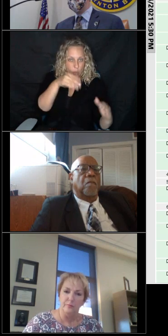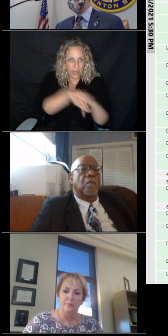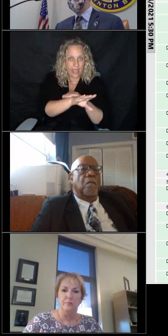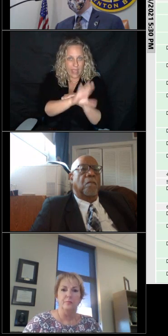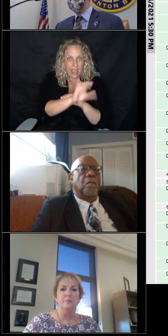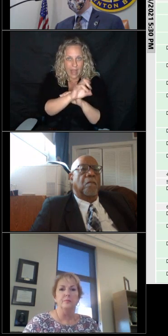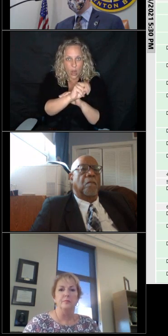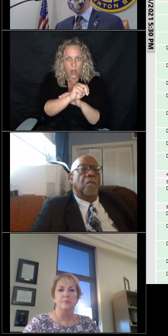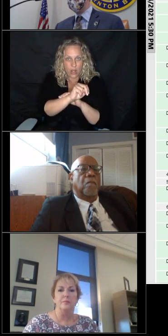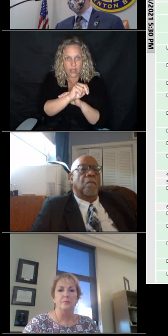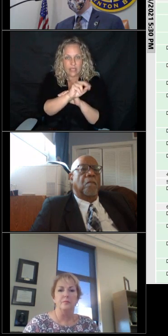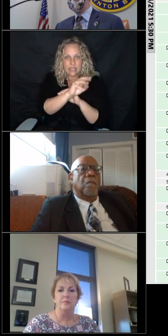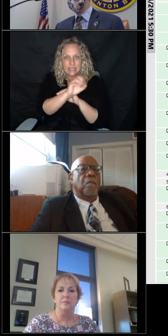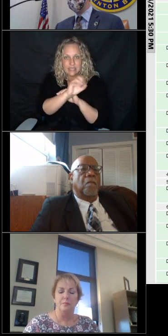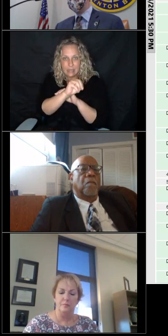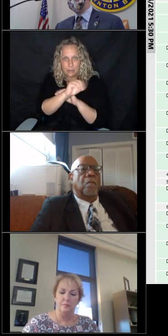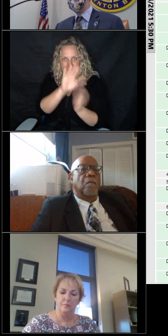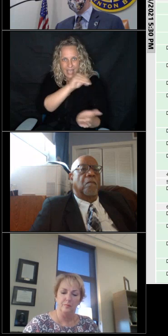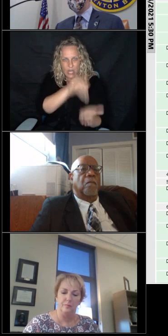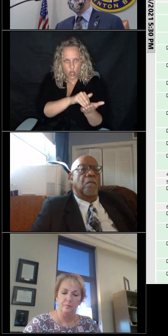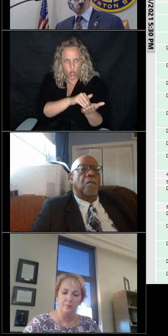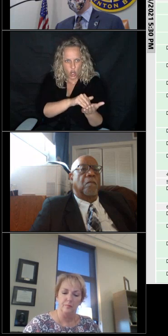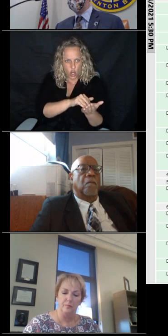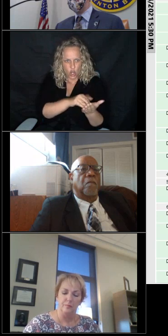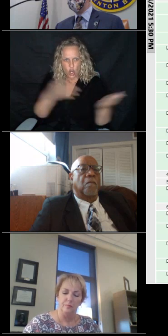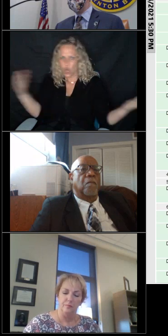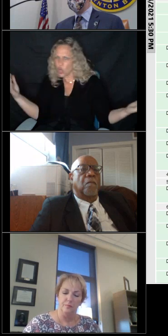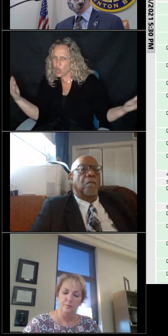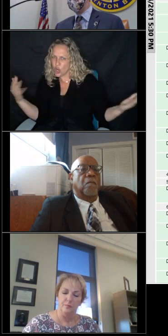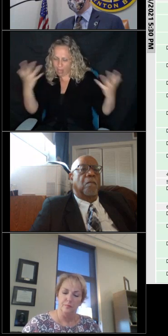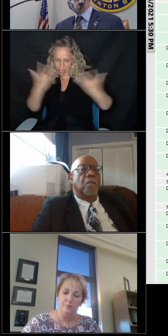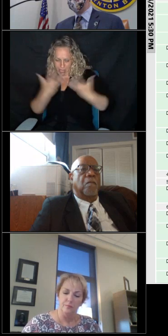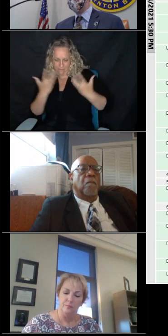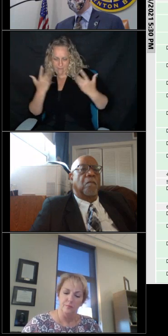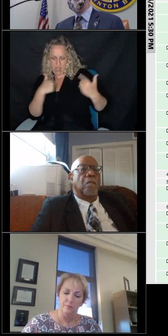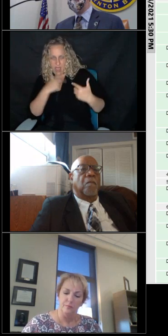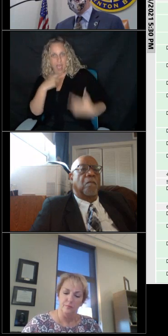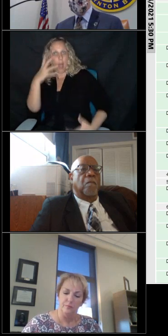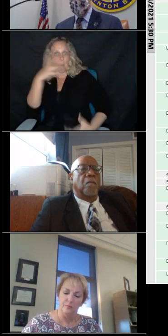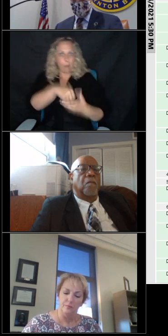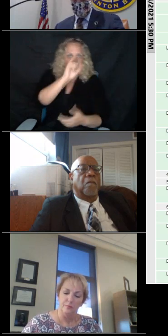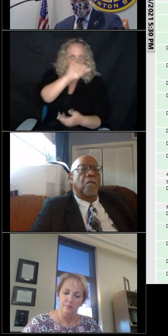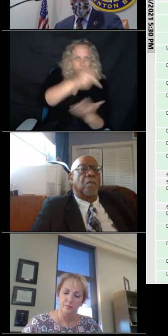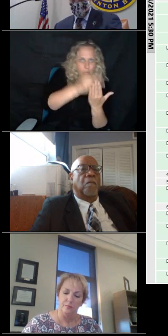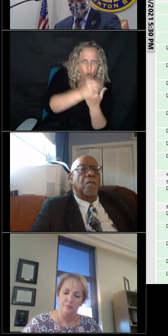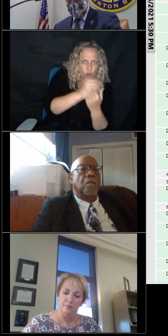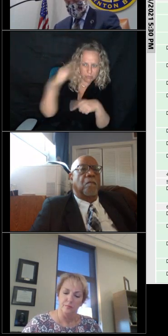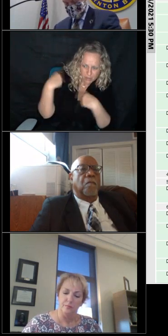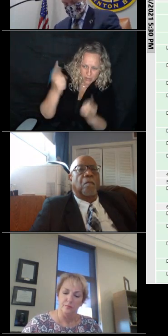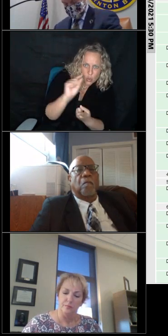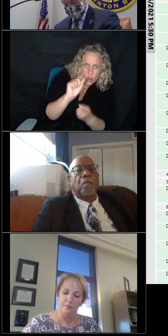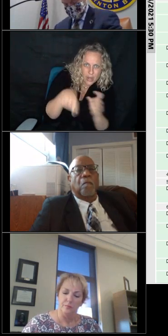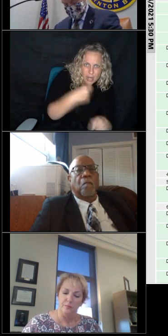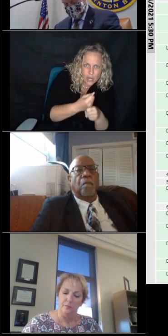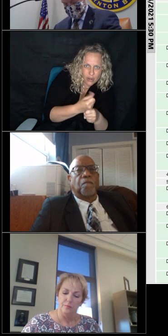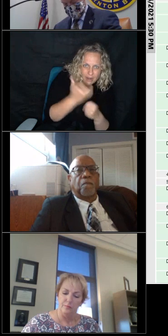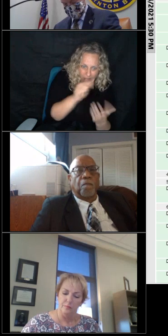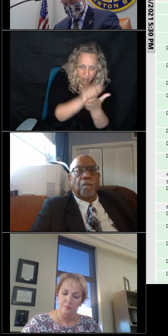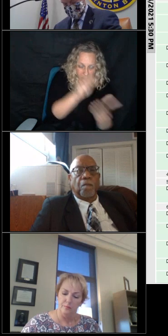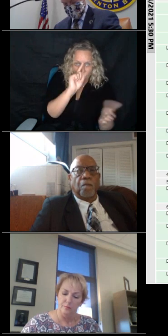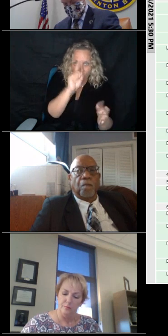our community? But Miss Carolyn left us. I was part of the Carolyn Sims program for 20 years.